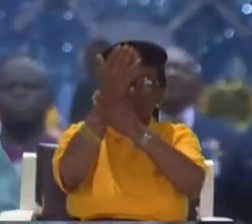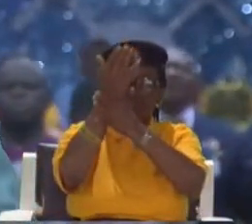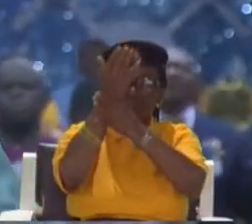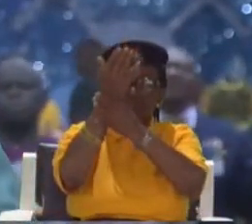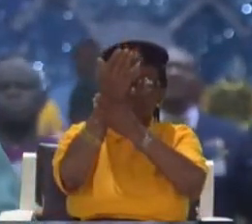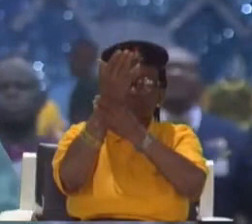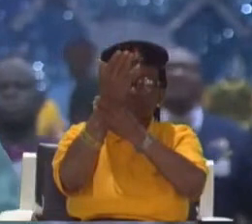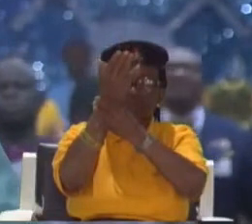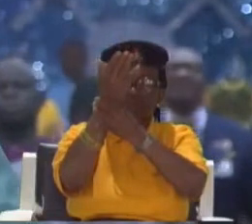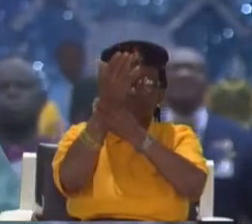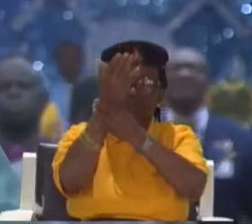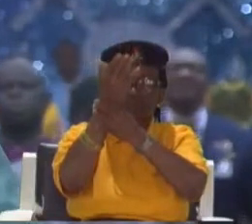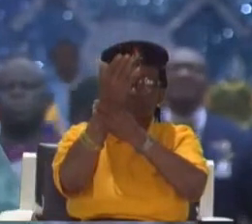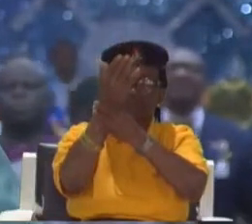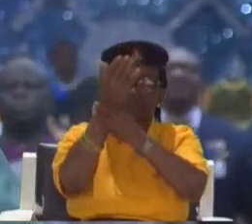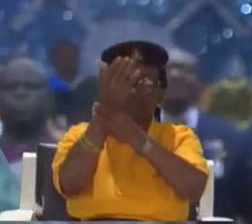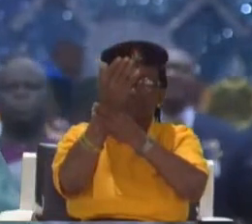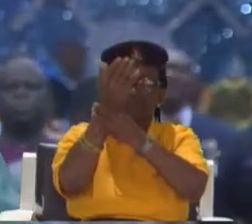olowo.